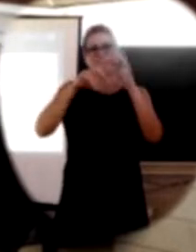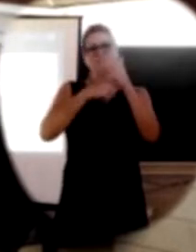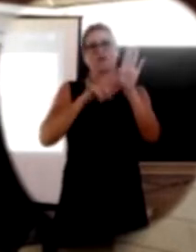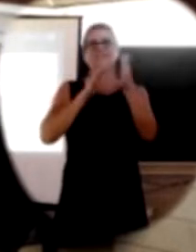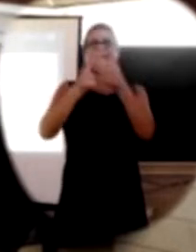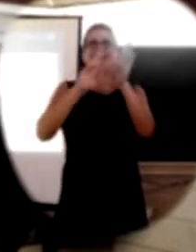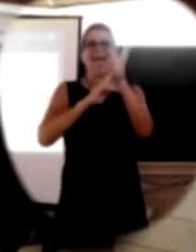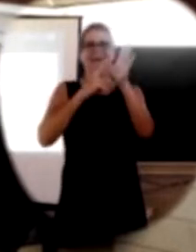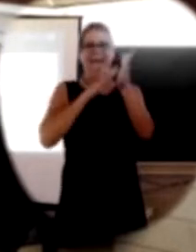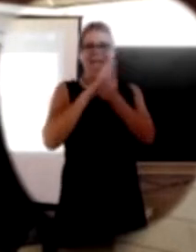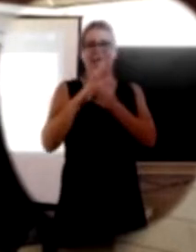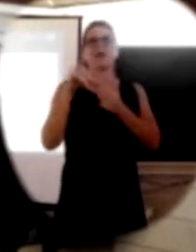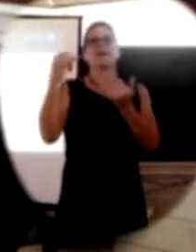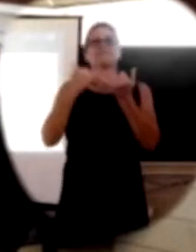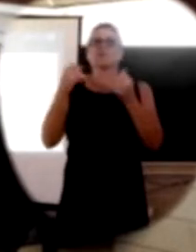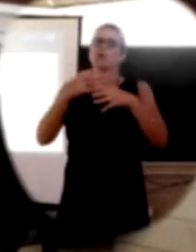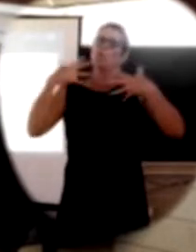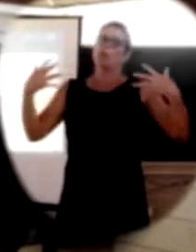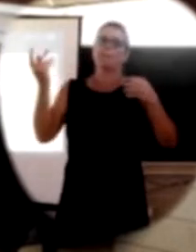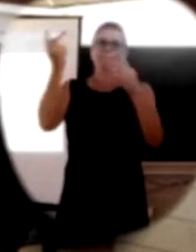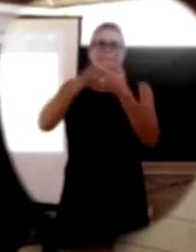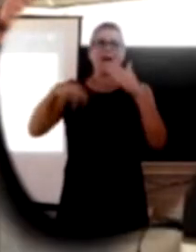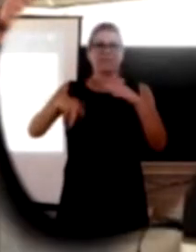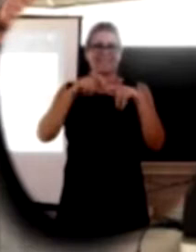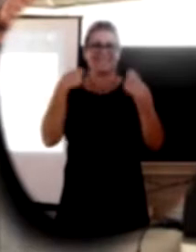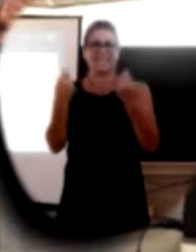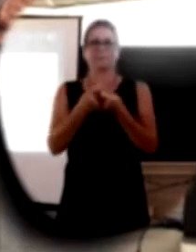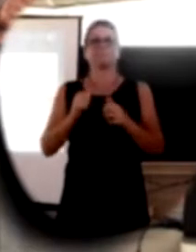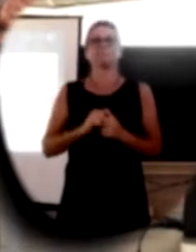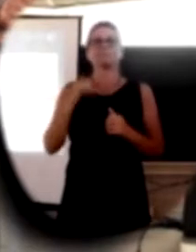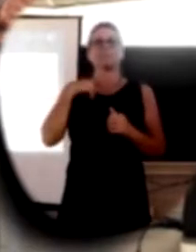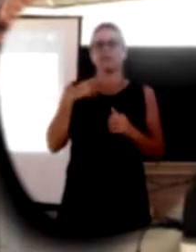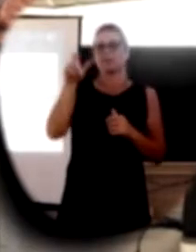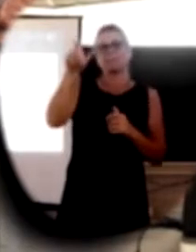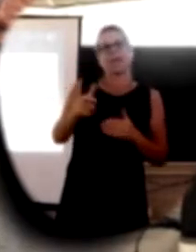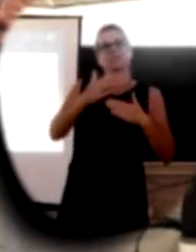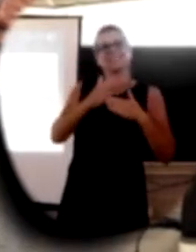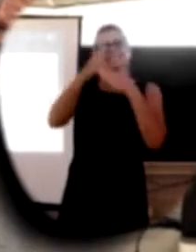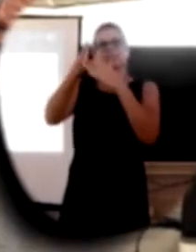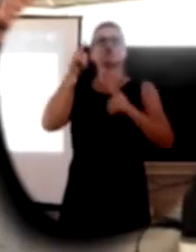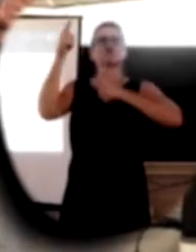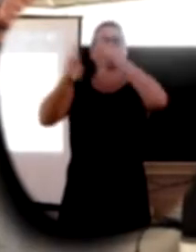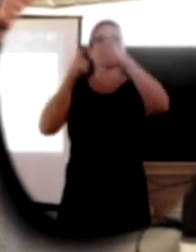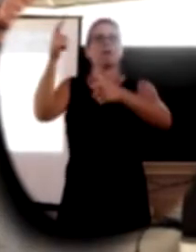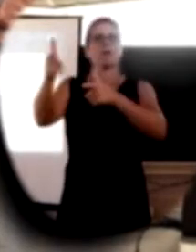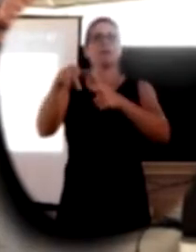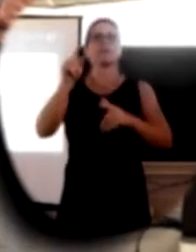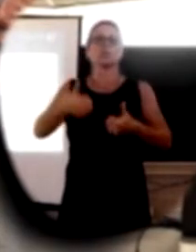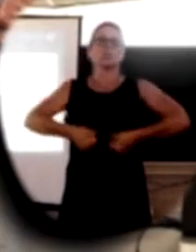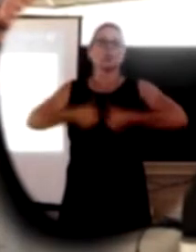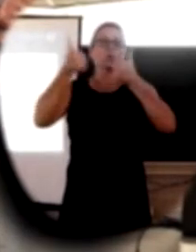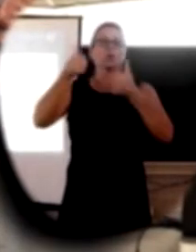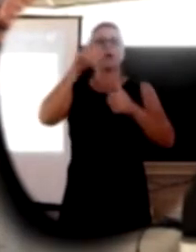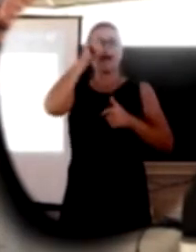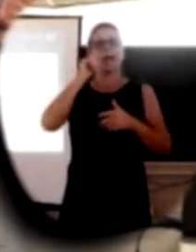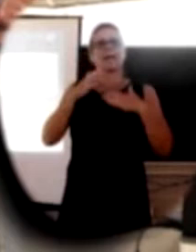very valuable part of our team. We have the patient-assisted travel schema that has been really helpful in making sure that we